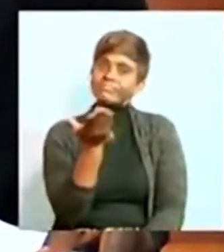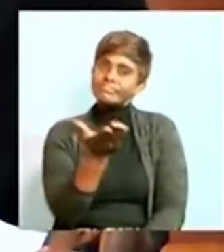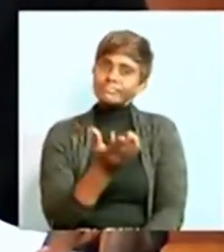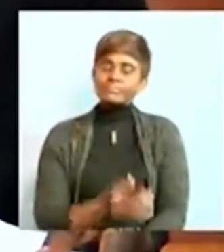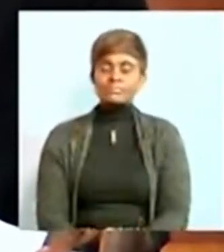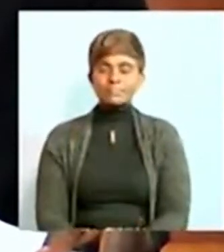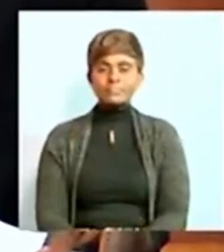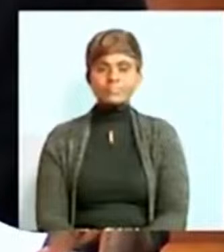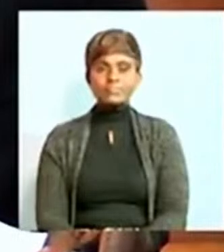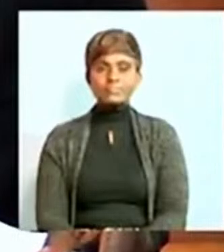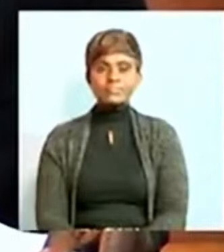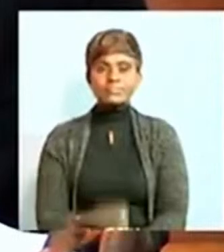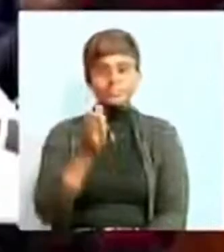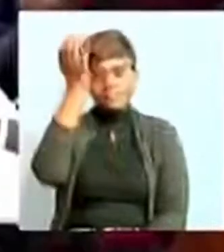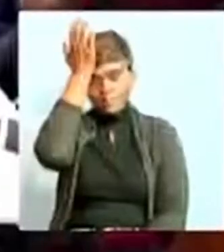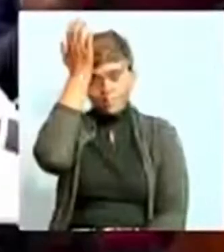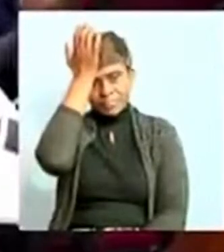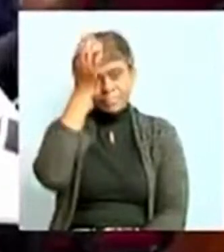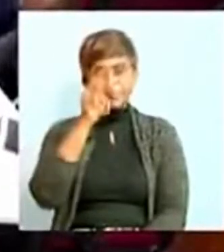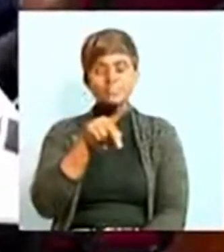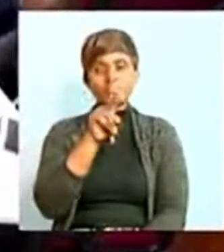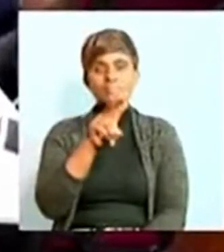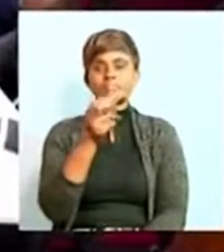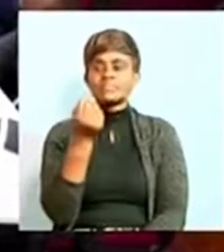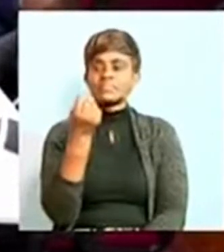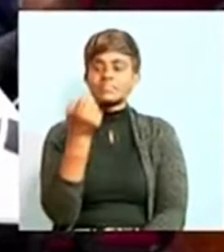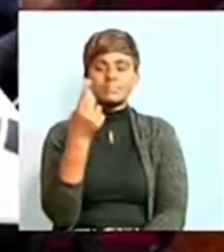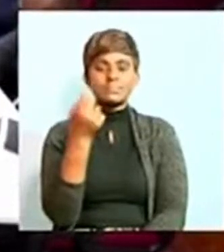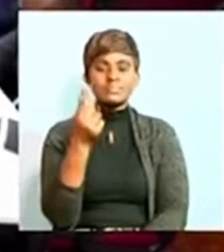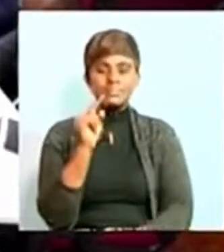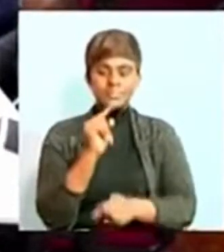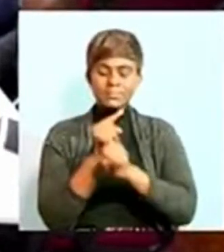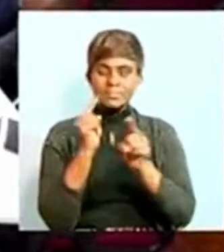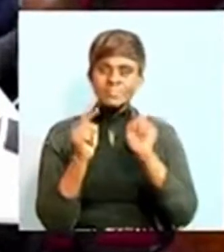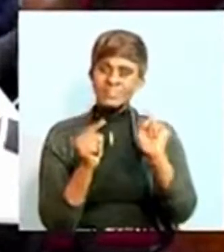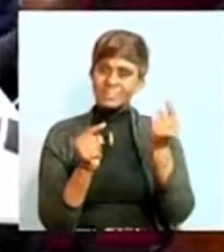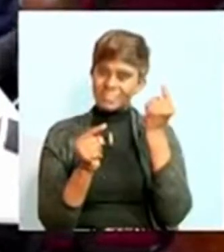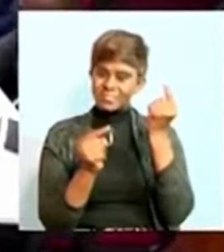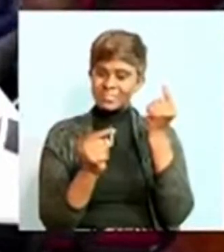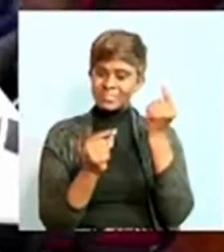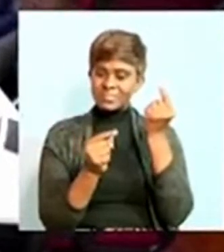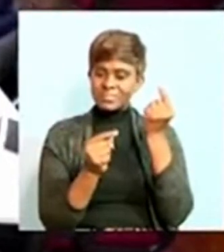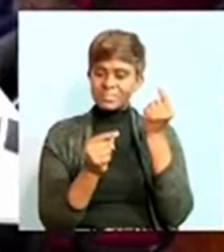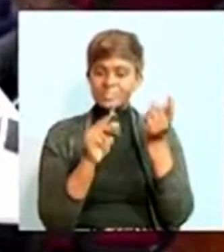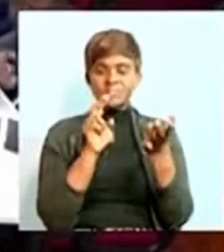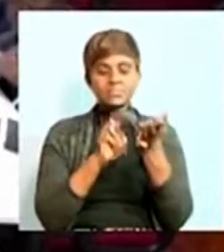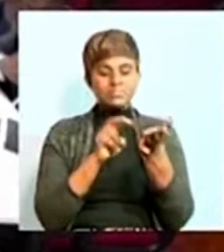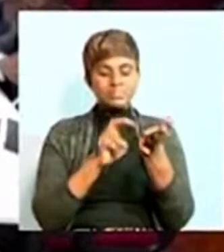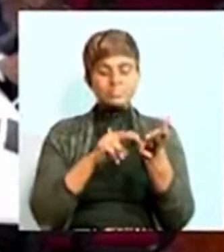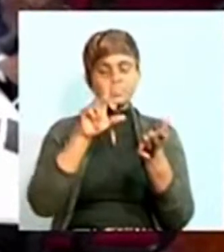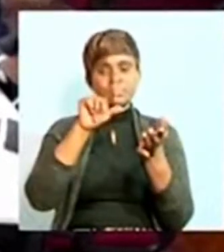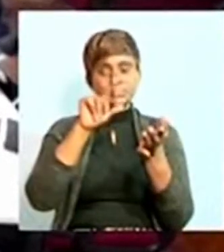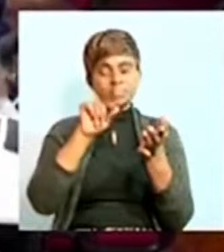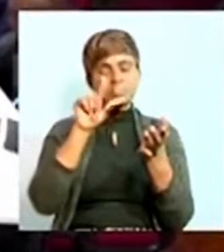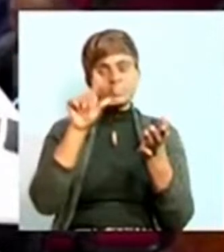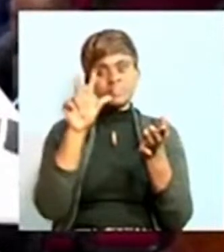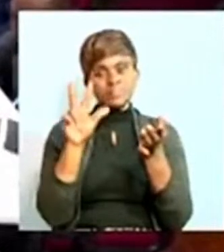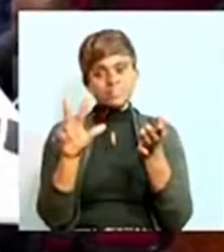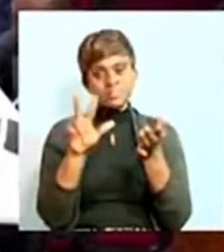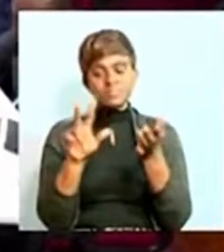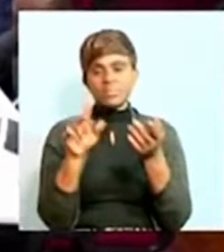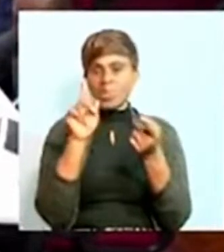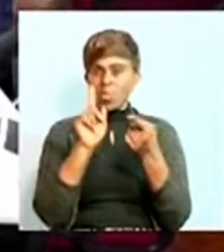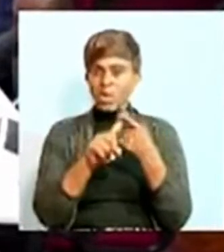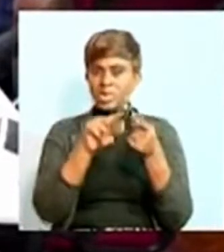date? The date on the voucher is 11th, it's just 1st November 2023.